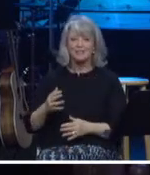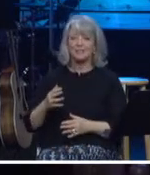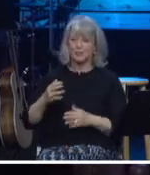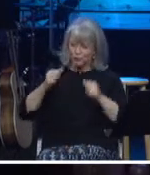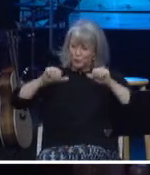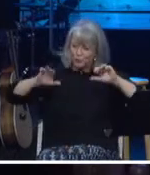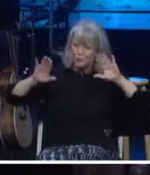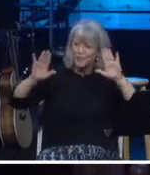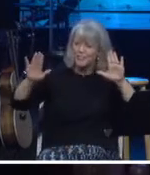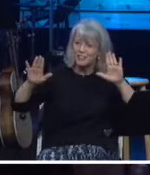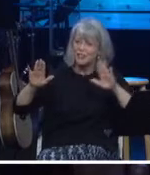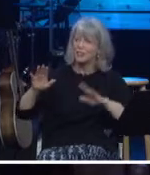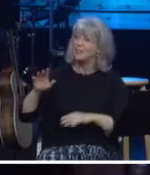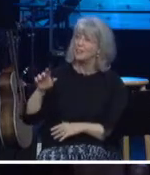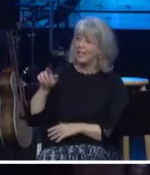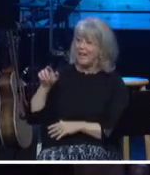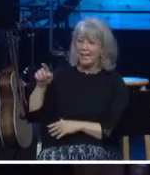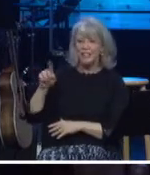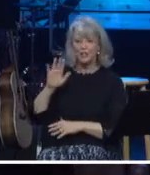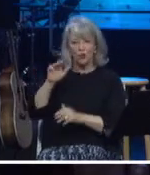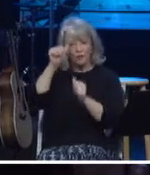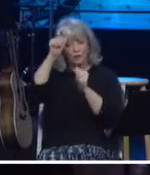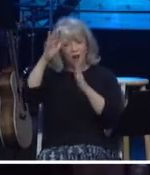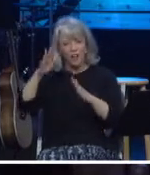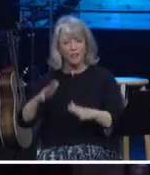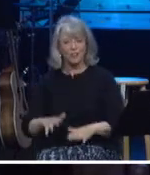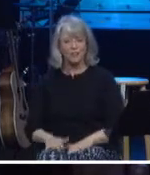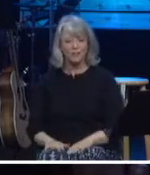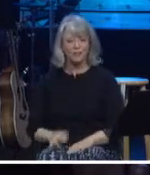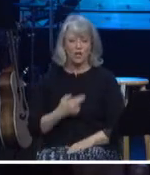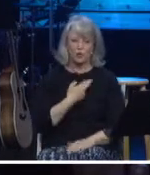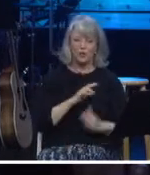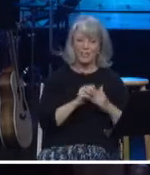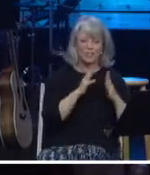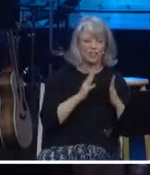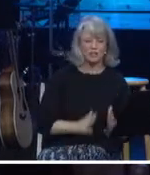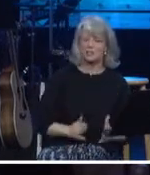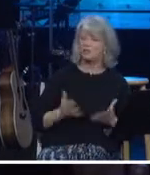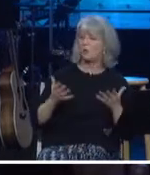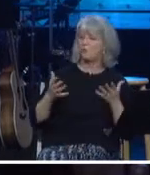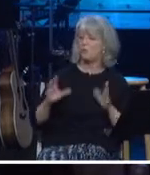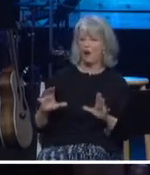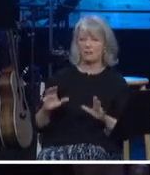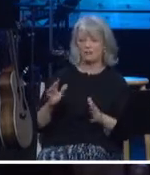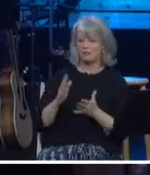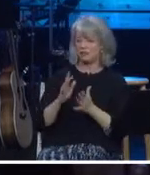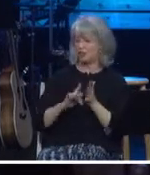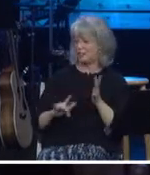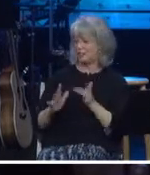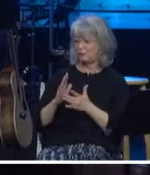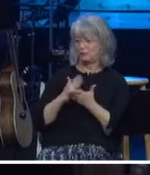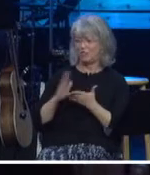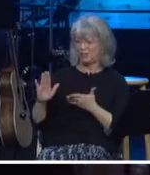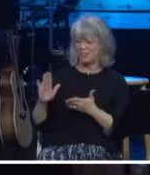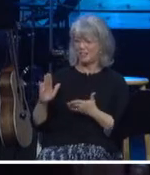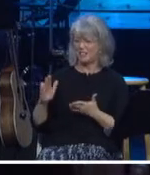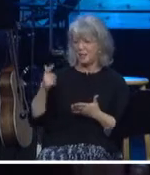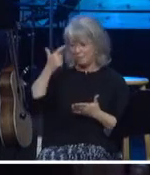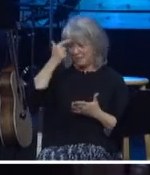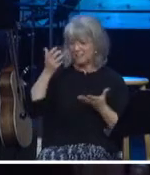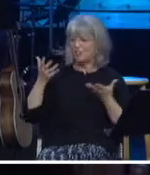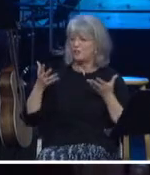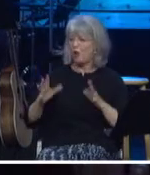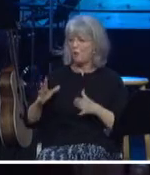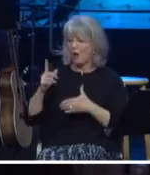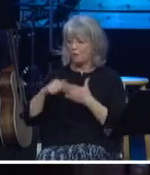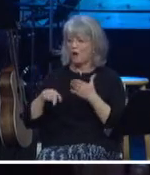So this is why the religious leaders are rejecting Jesus on this day. They're unwilling to come to Jesus on his